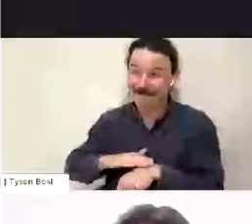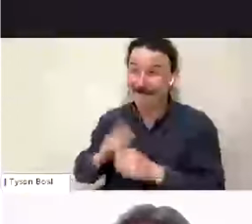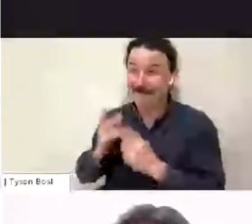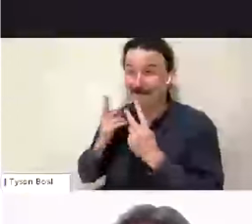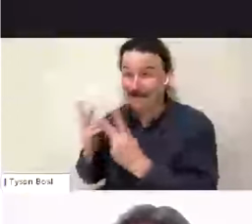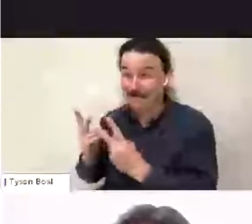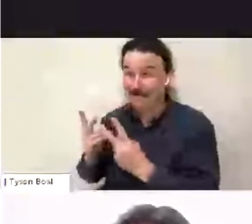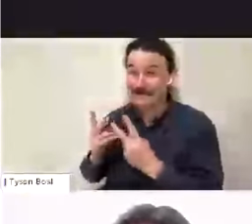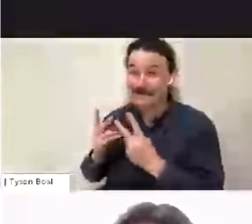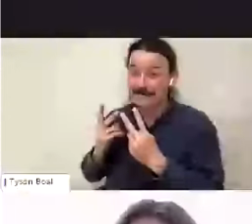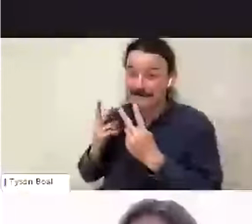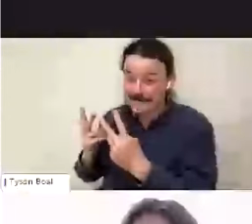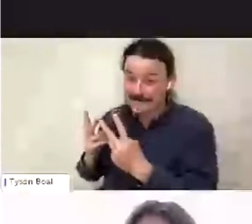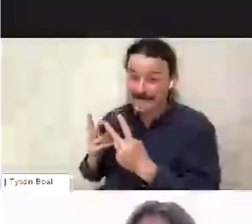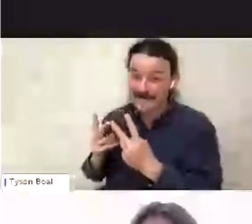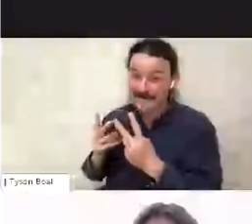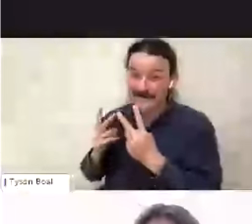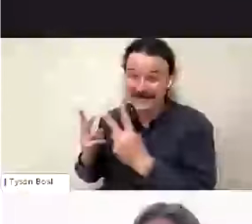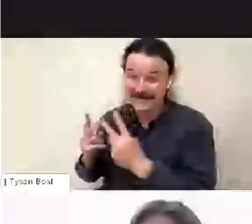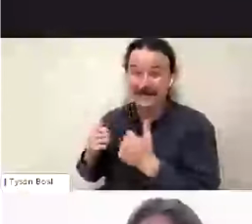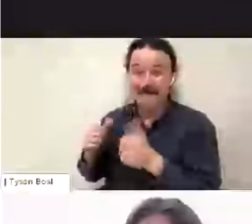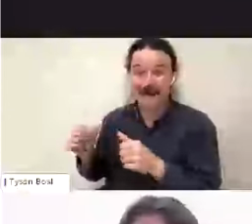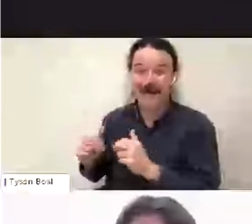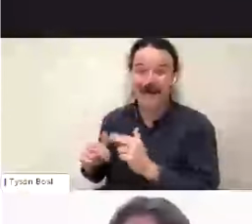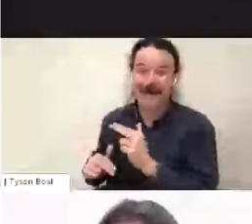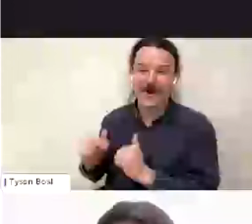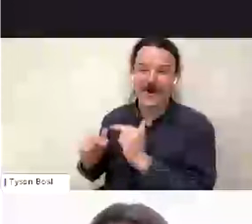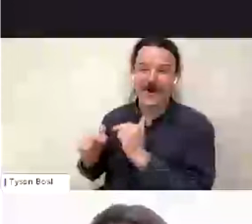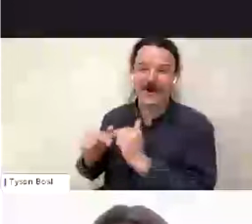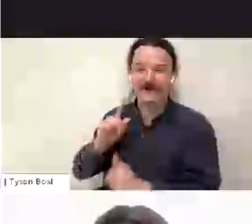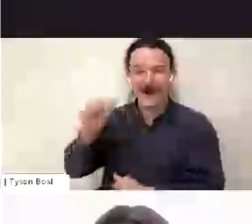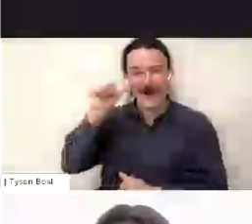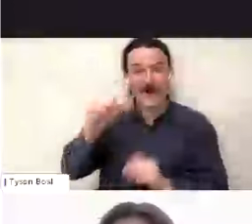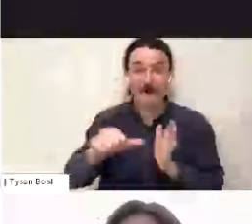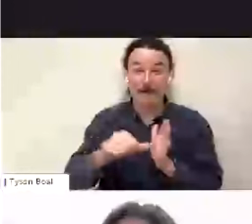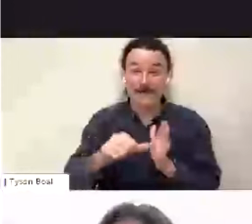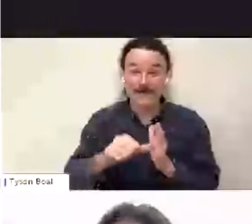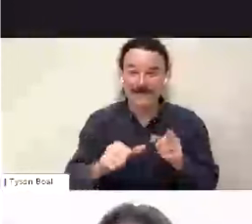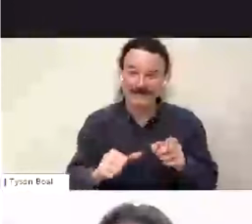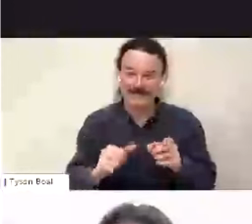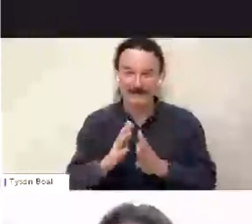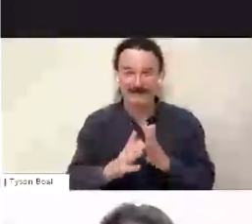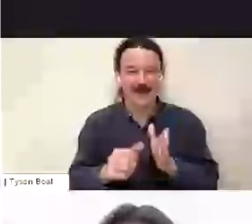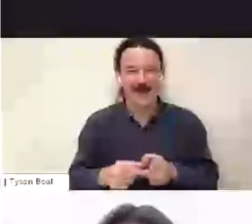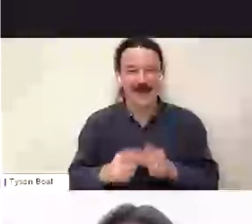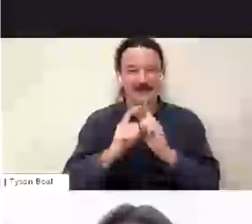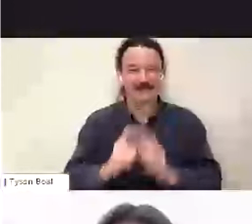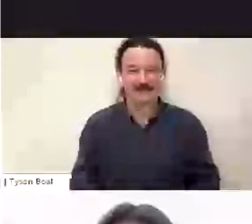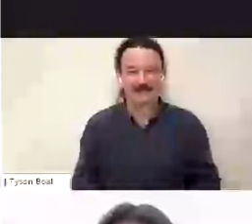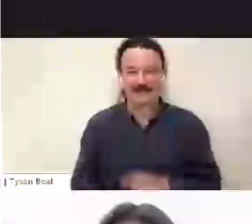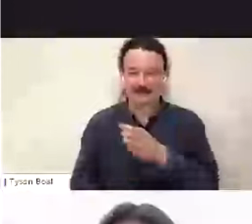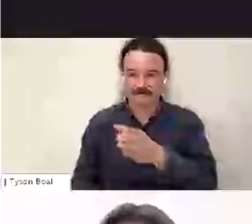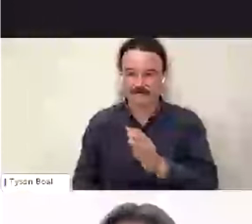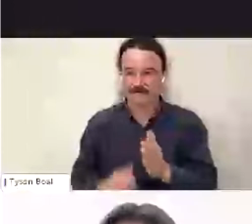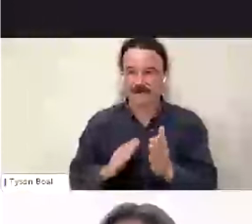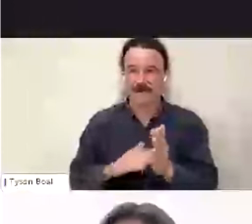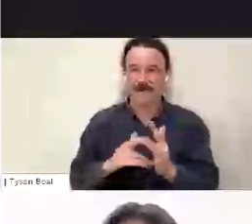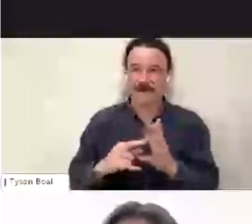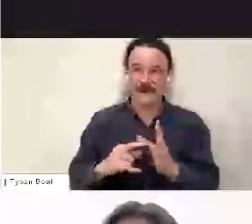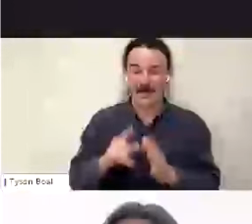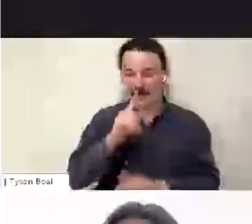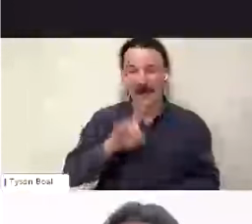I'd recommend. I know how hard that is to do though with everyone's budgets, but We can't afford not to do it well. So